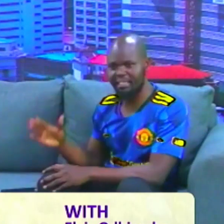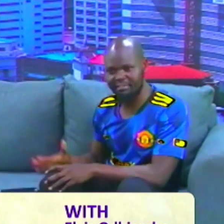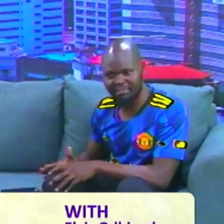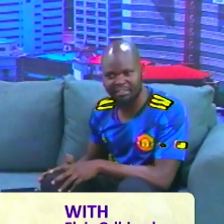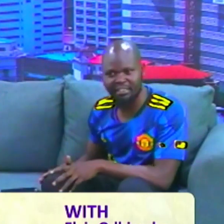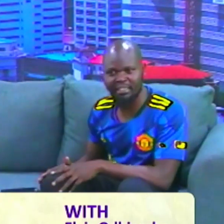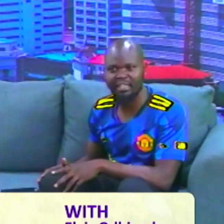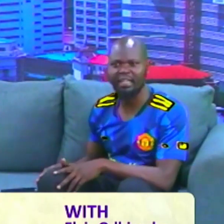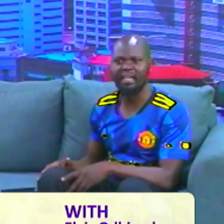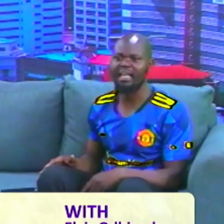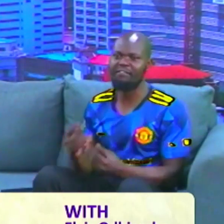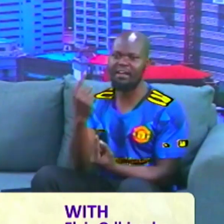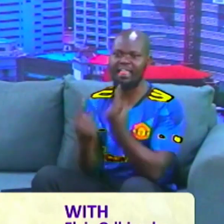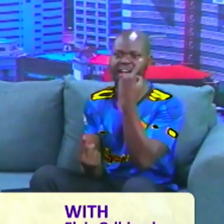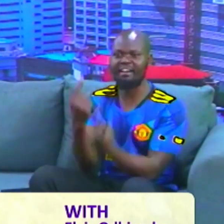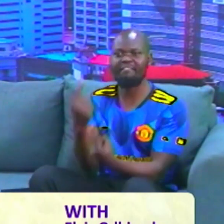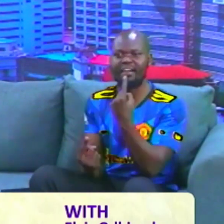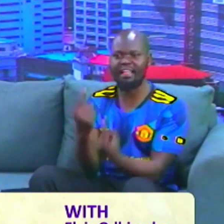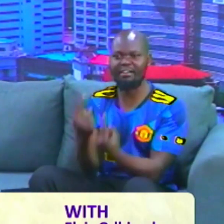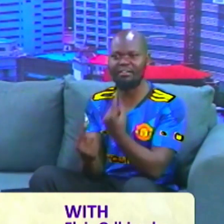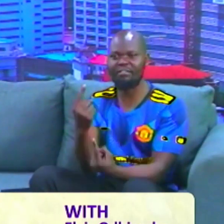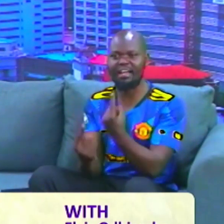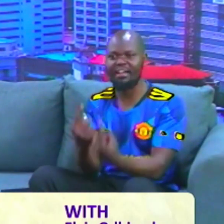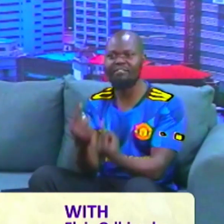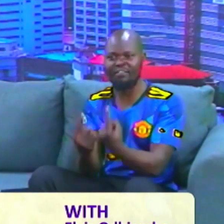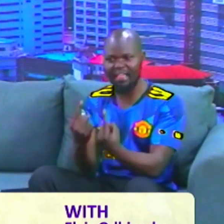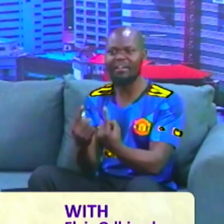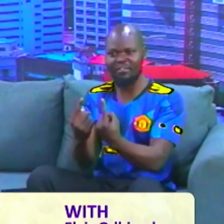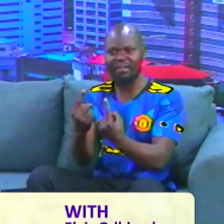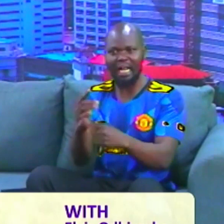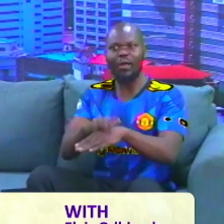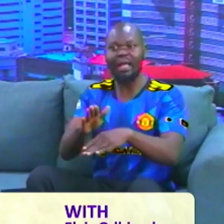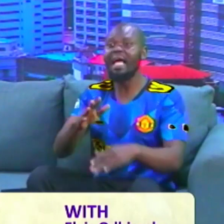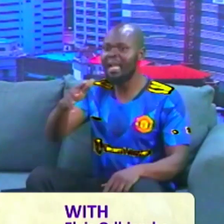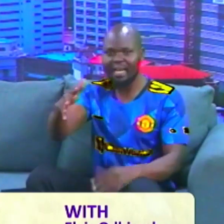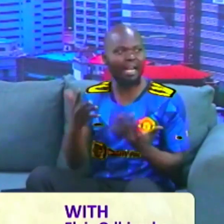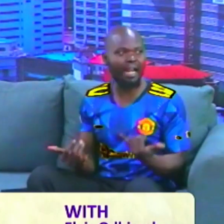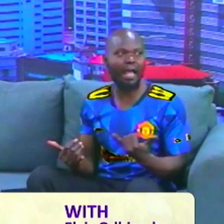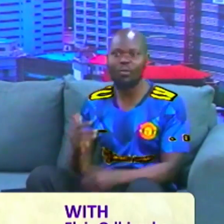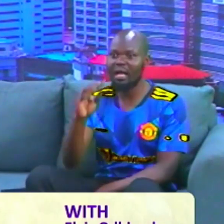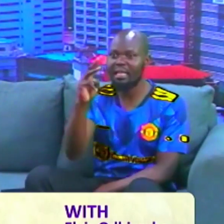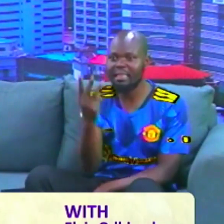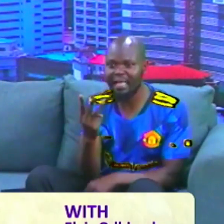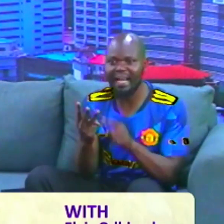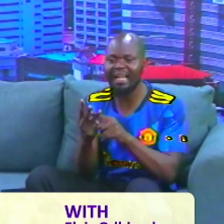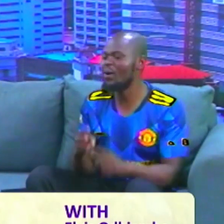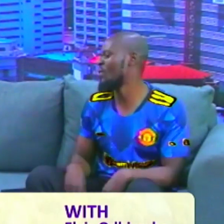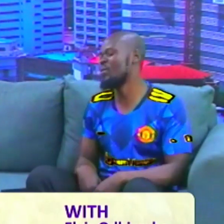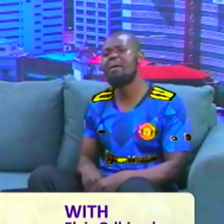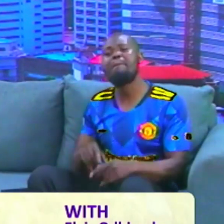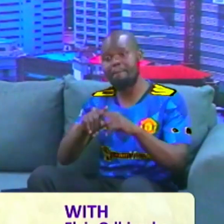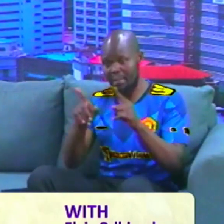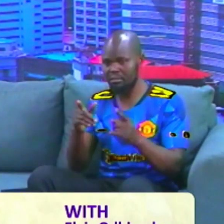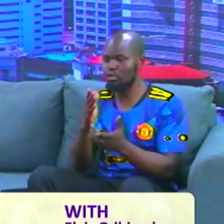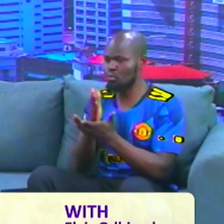clearly, but then we moved to the second leg. That is, which was fire, which was,